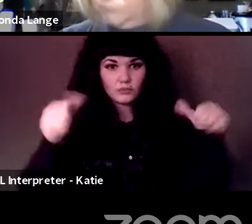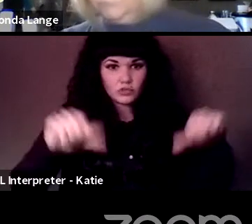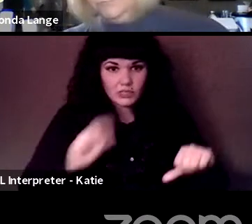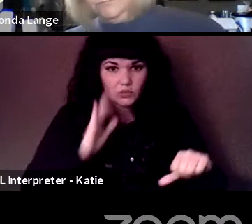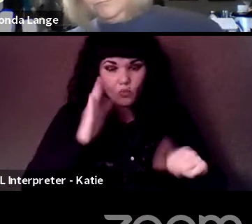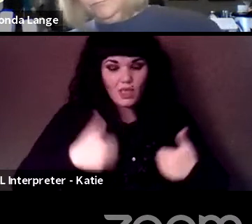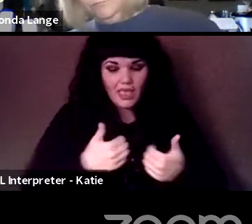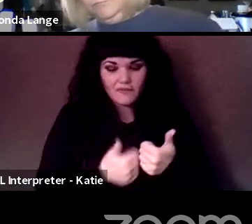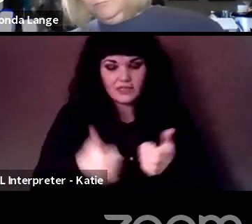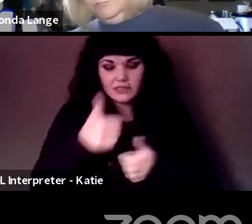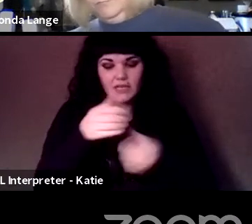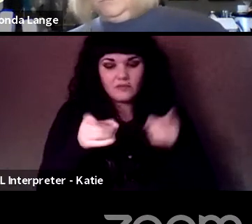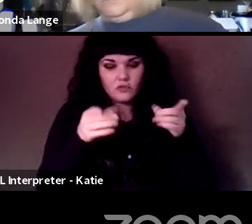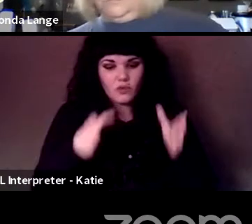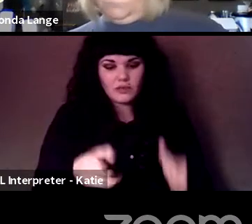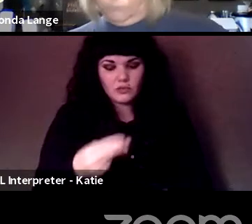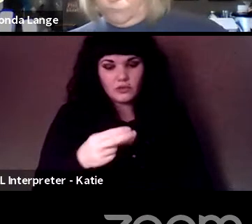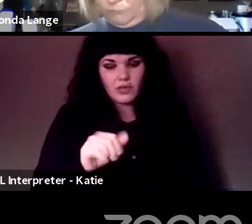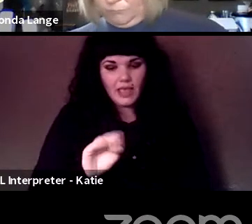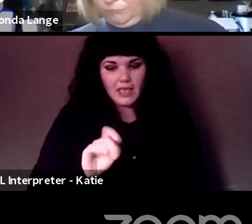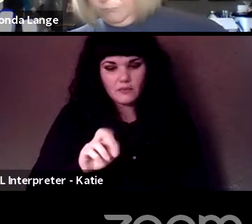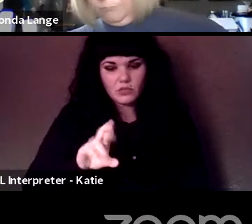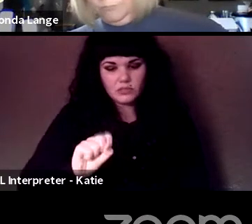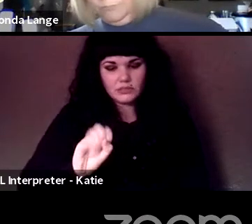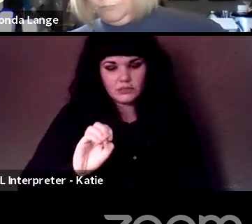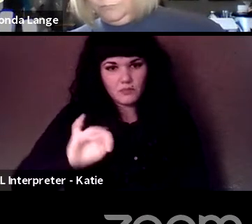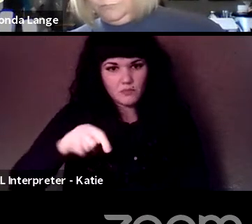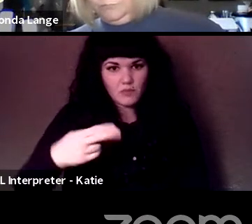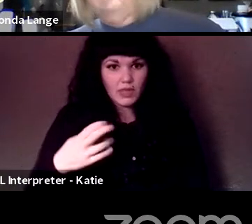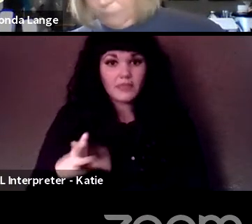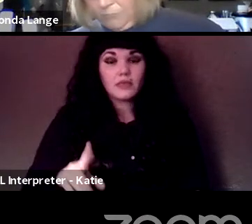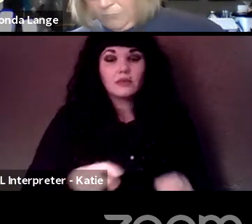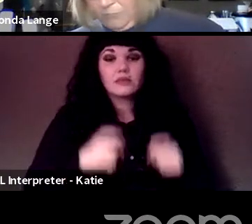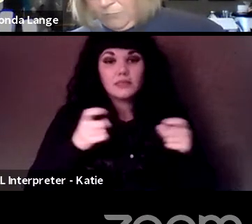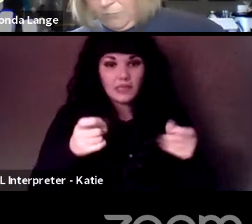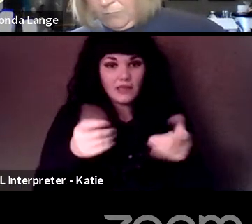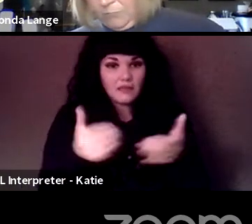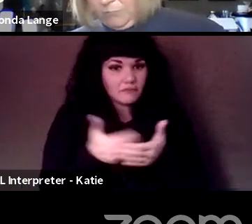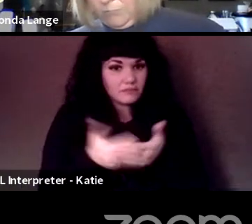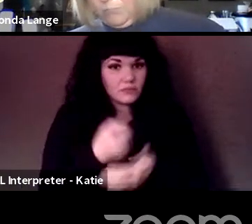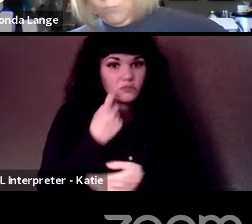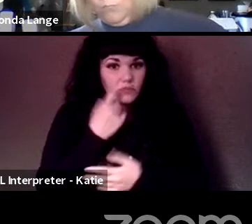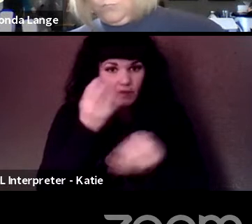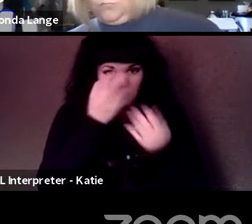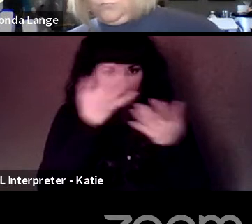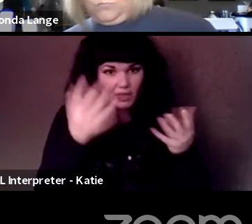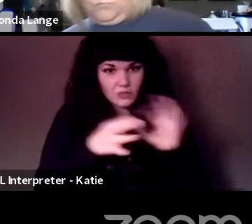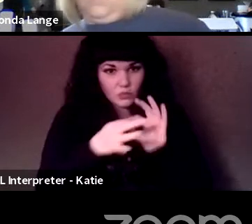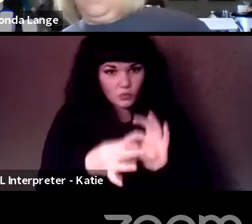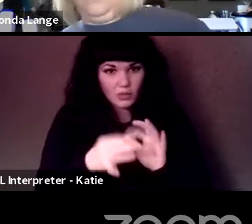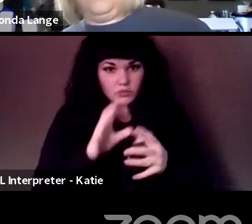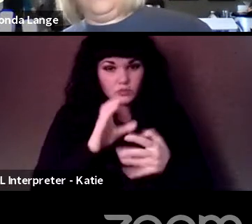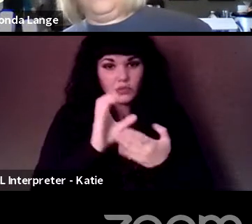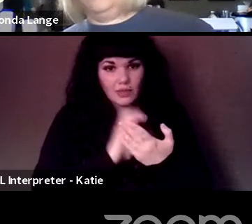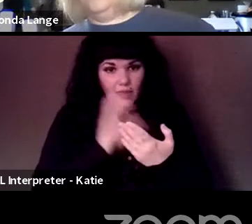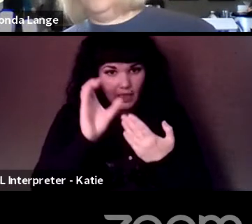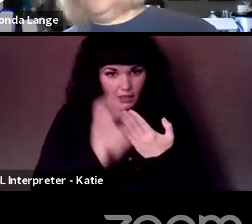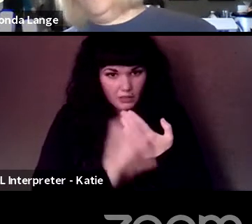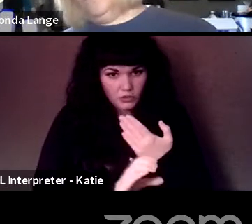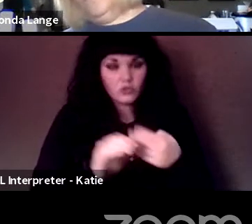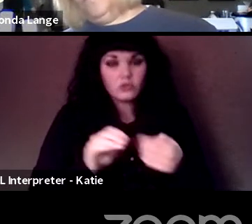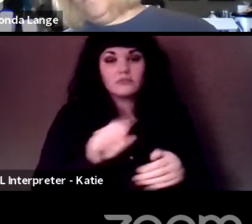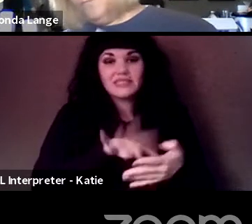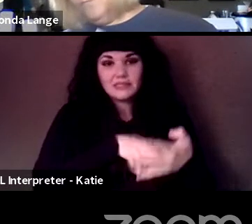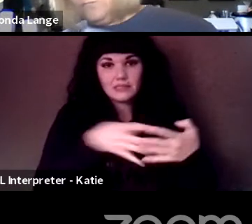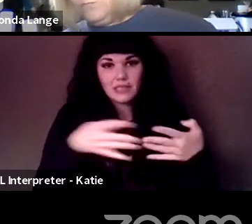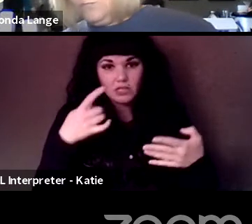provide updated information on the MICRC calendar and schedule of